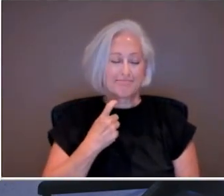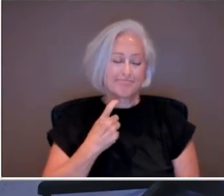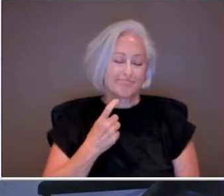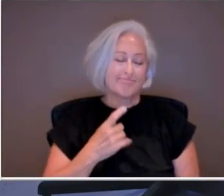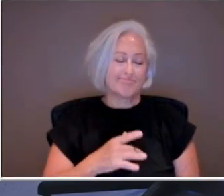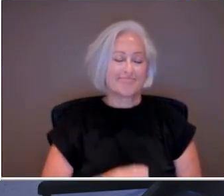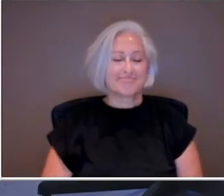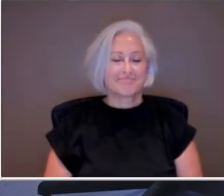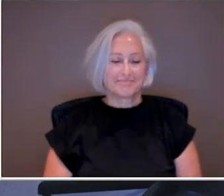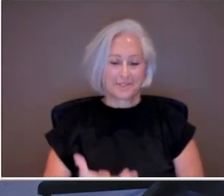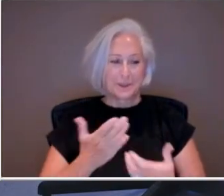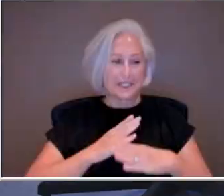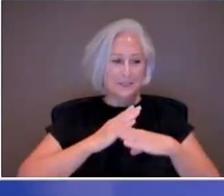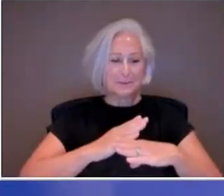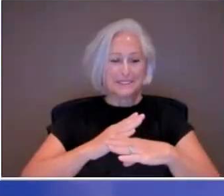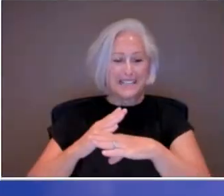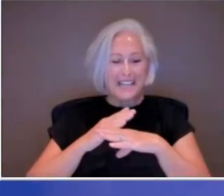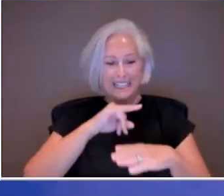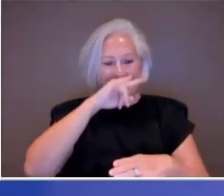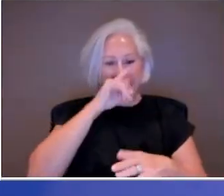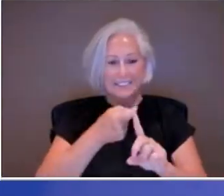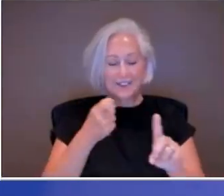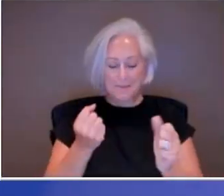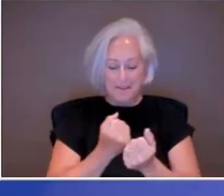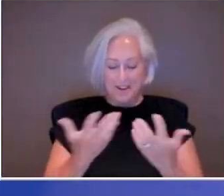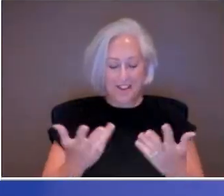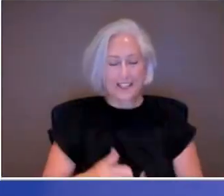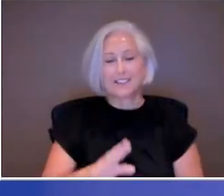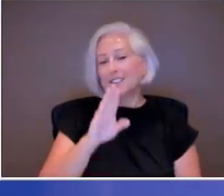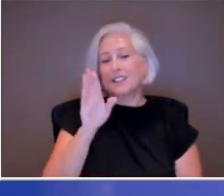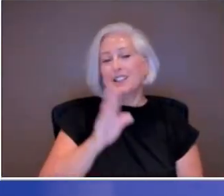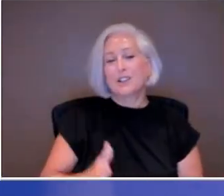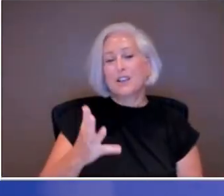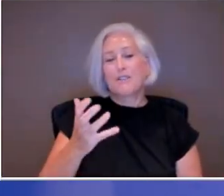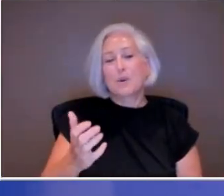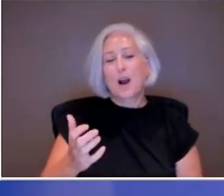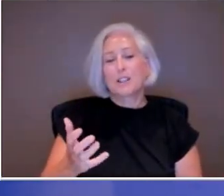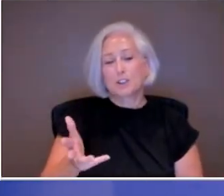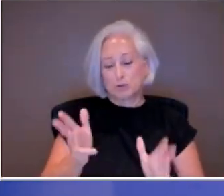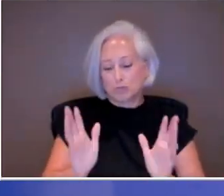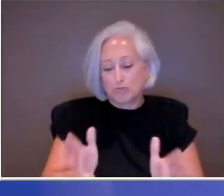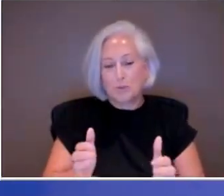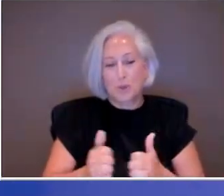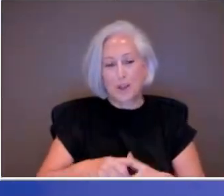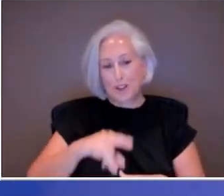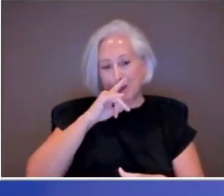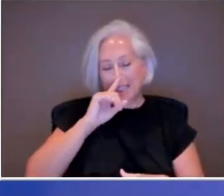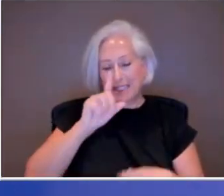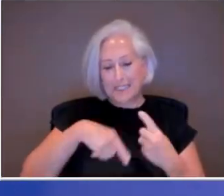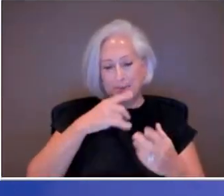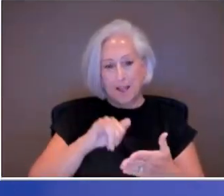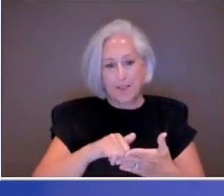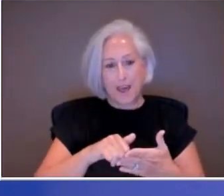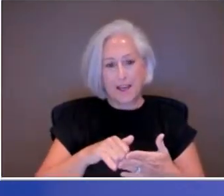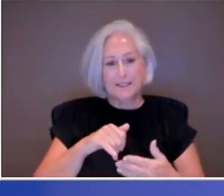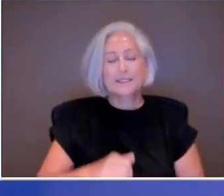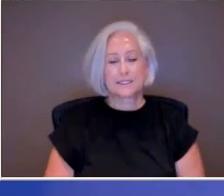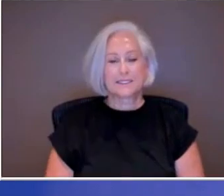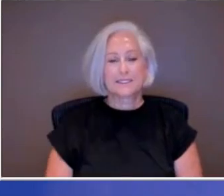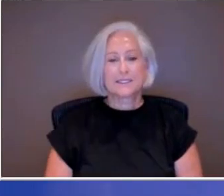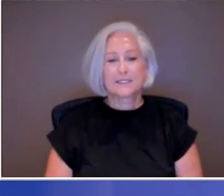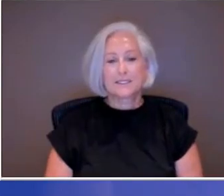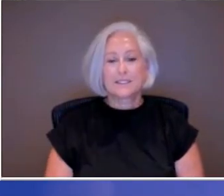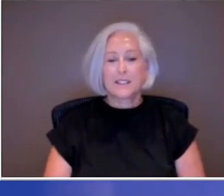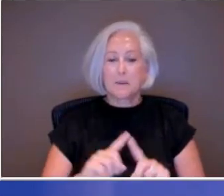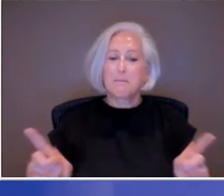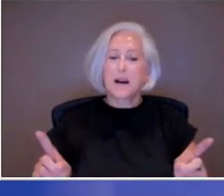We do. And you never want to have that kind of conversation with your children. But it was just